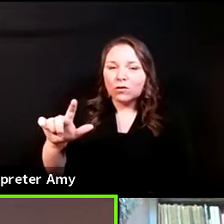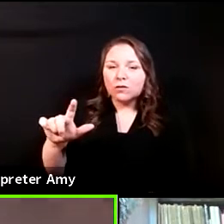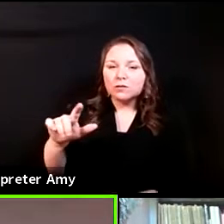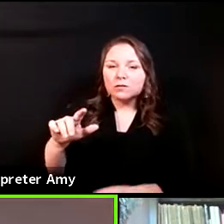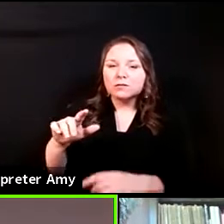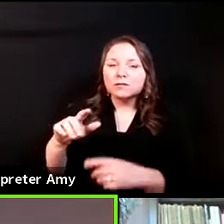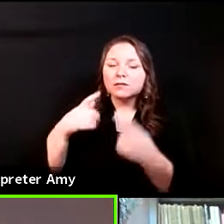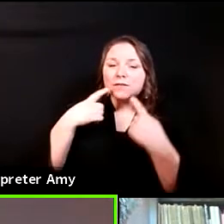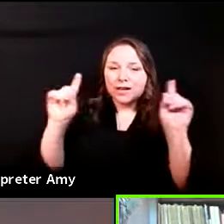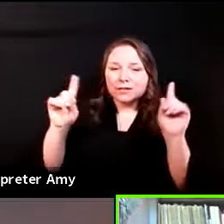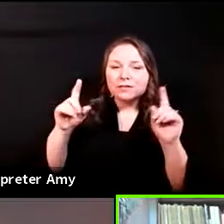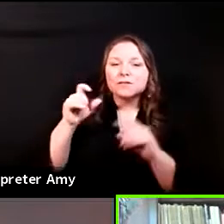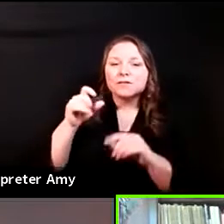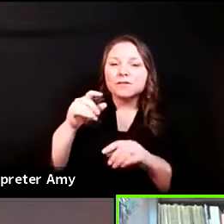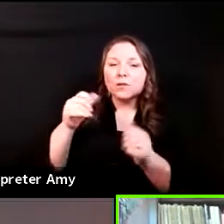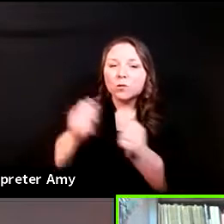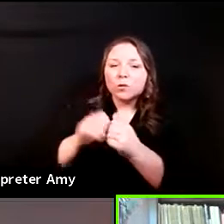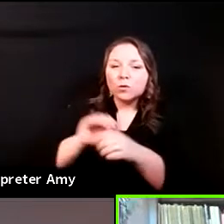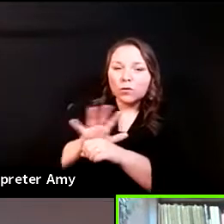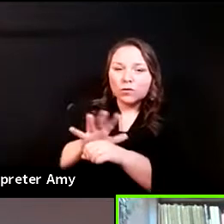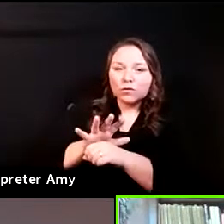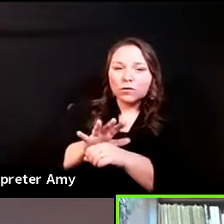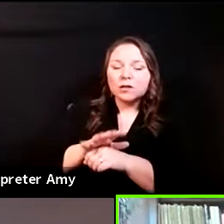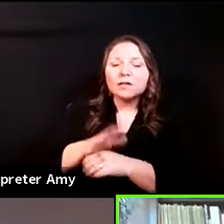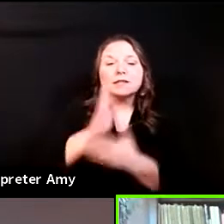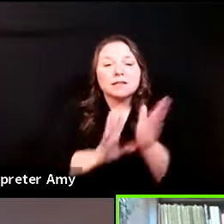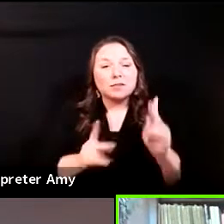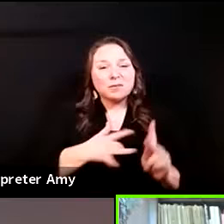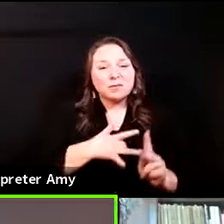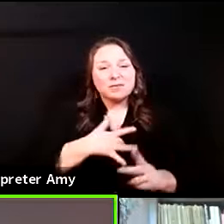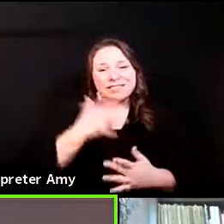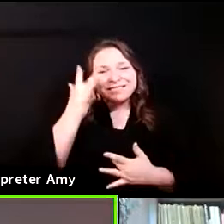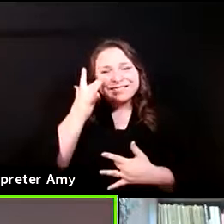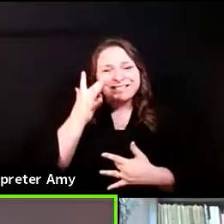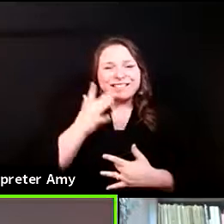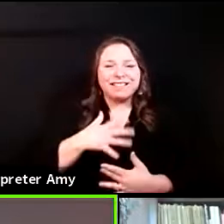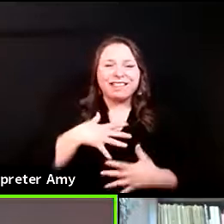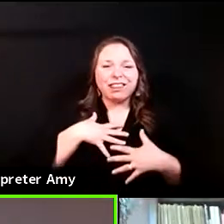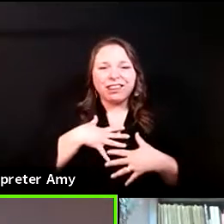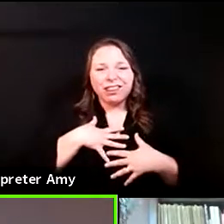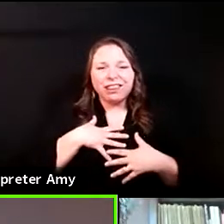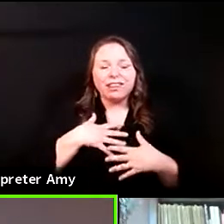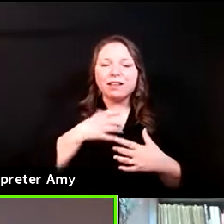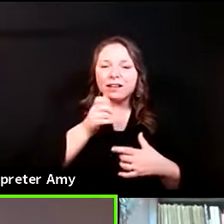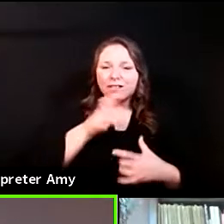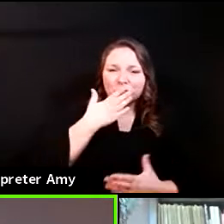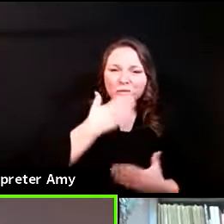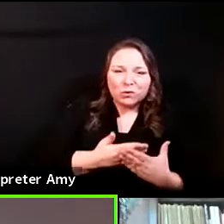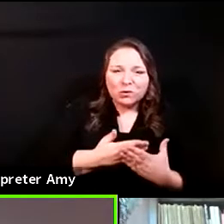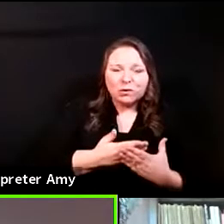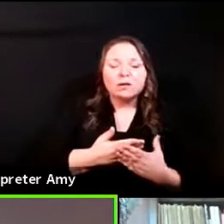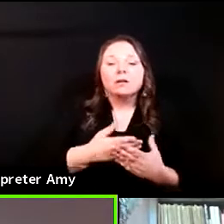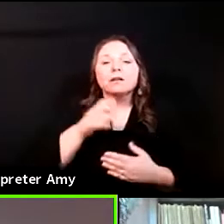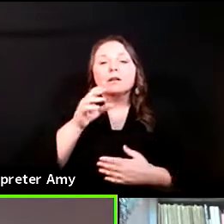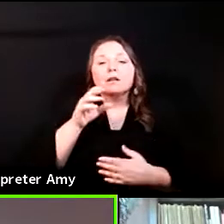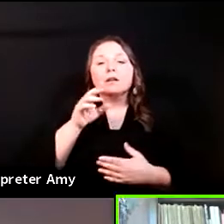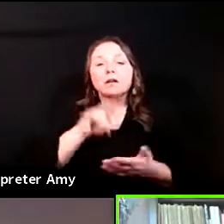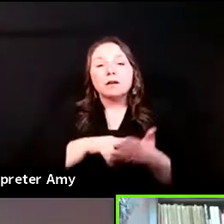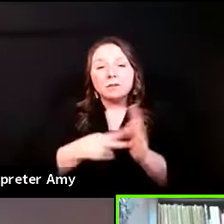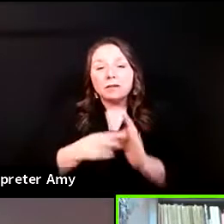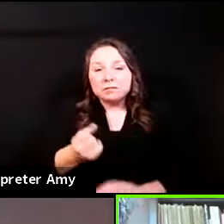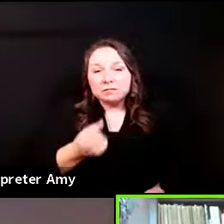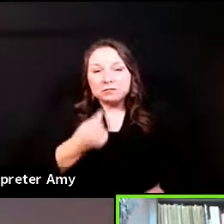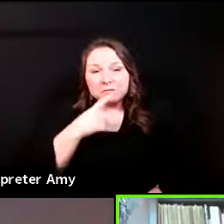the vaccine, as you talked about, and might want to take some kind of pain reliever, but could doing so in any way reduce the effectiveness of the